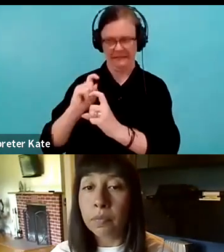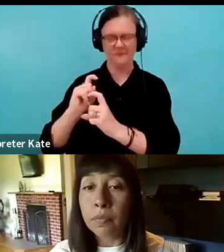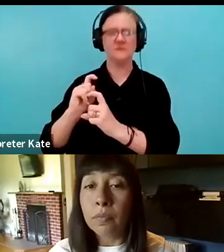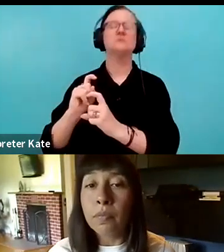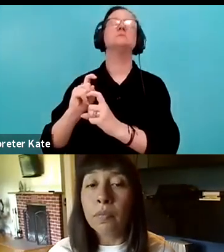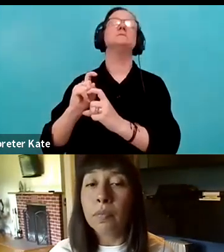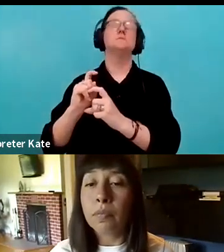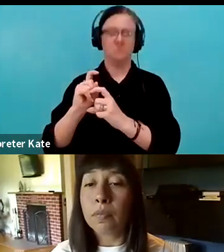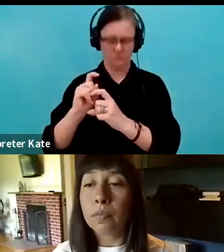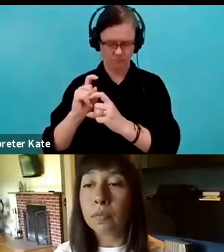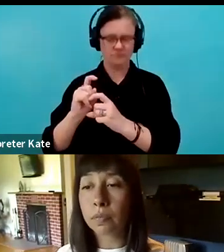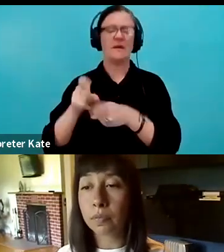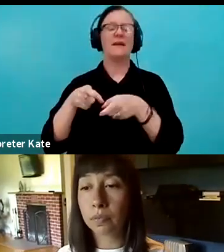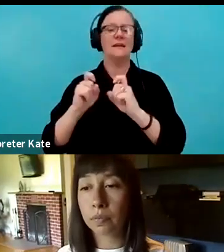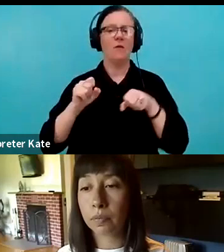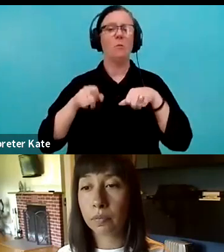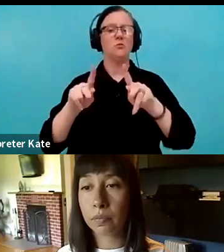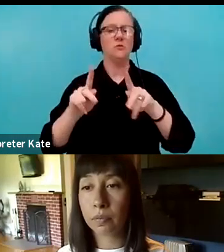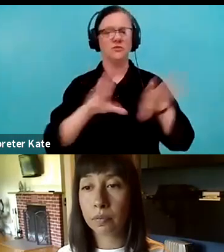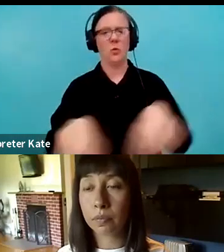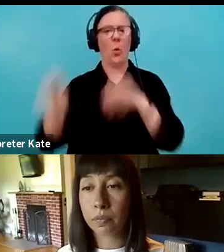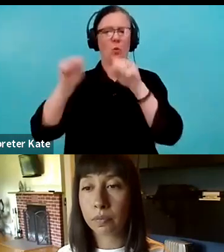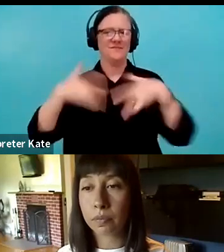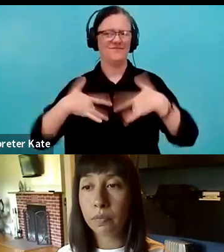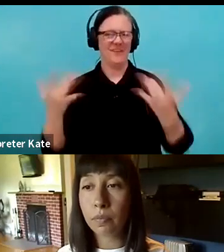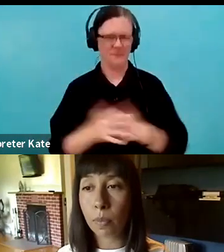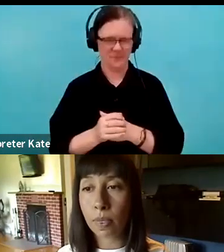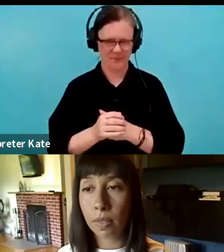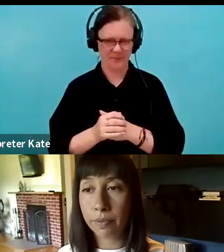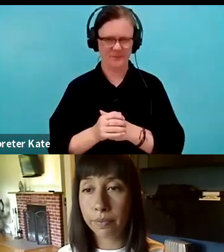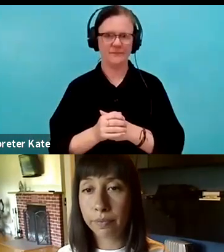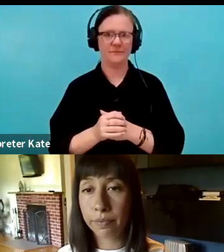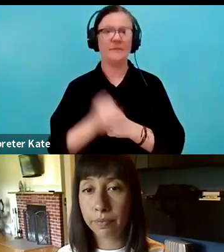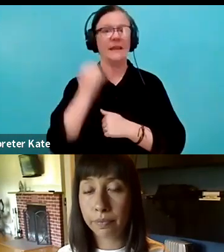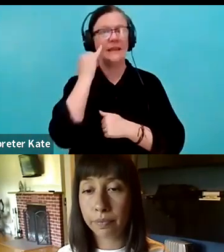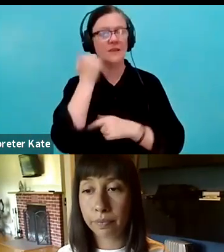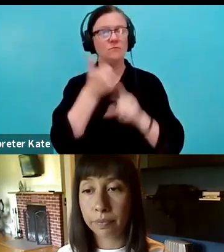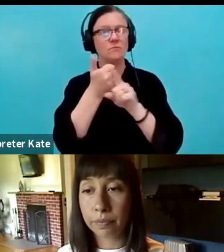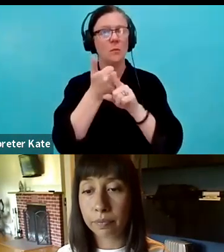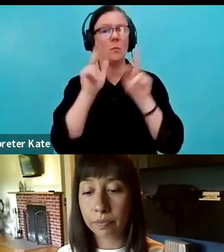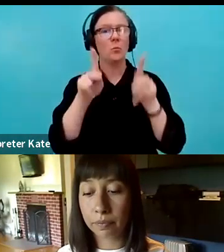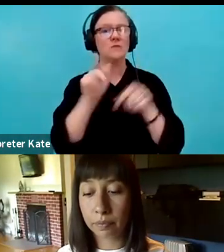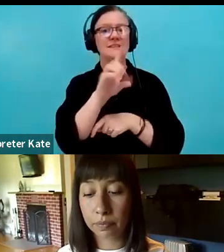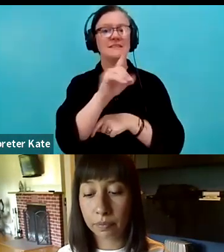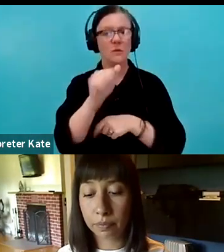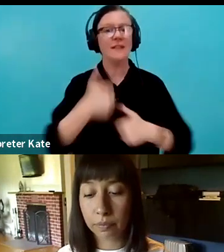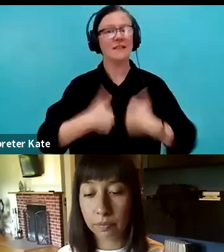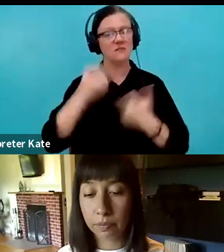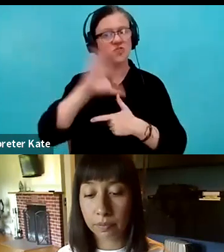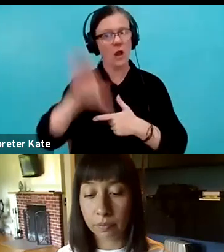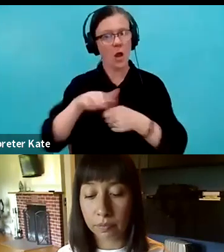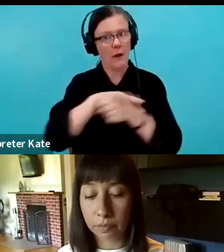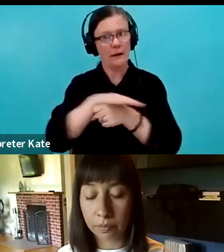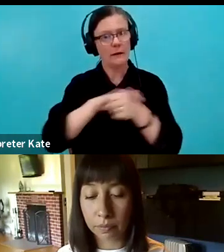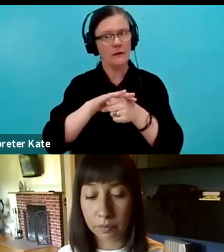events possible and accessible. And lastly, if you are a person with a disability living in the Chicago region and are